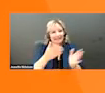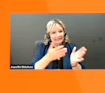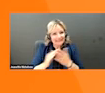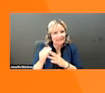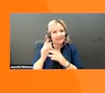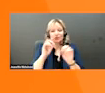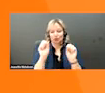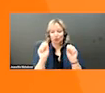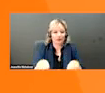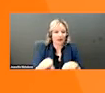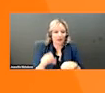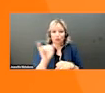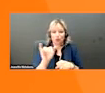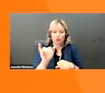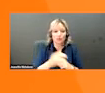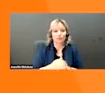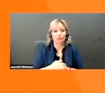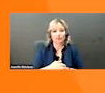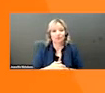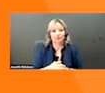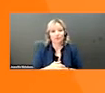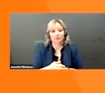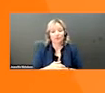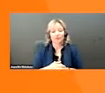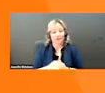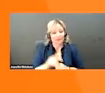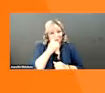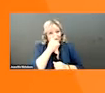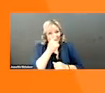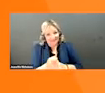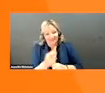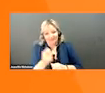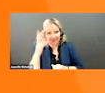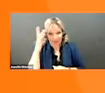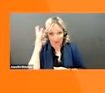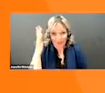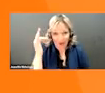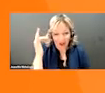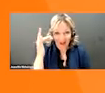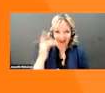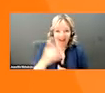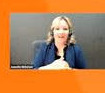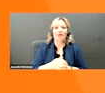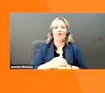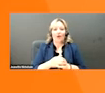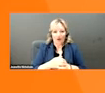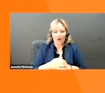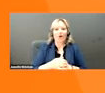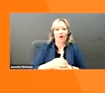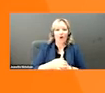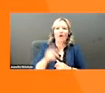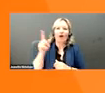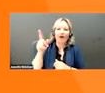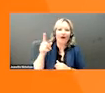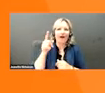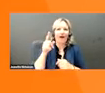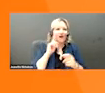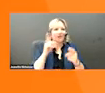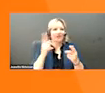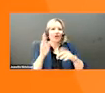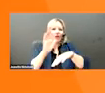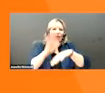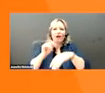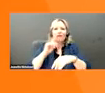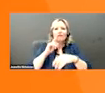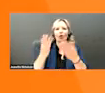it's really interesting to follow some of these because, again, you really get a sense of where money is being